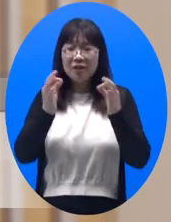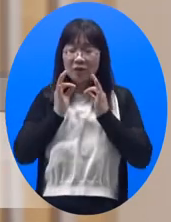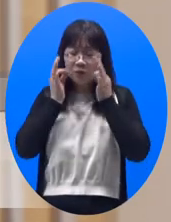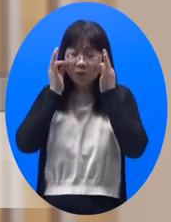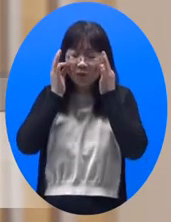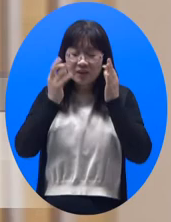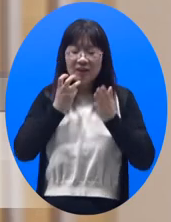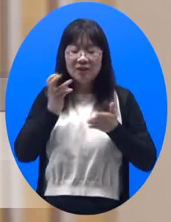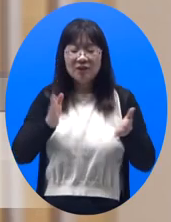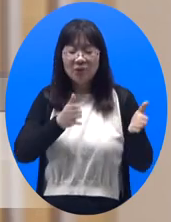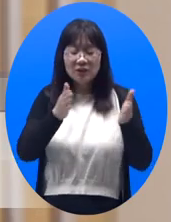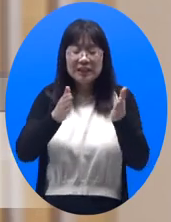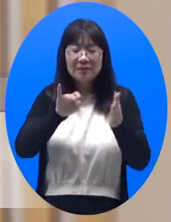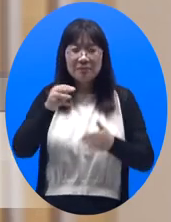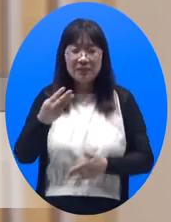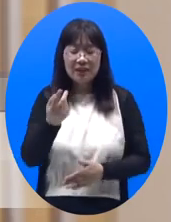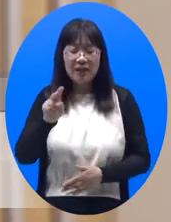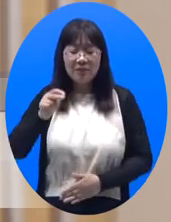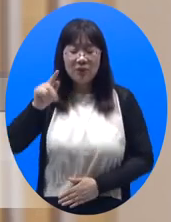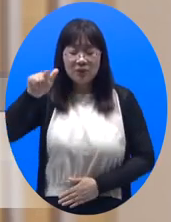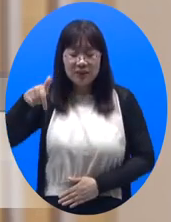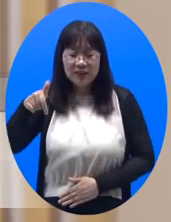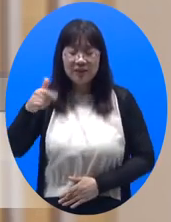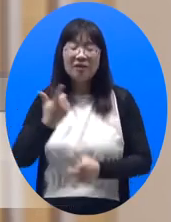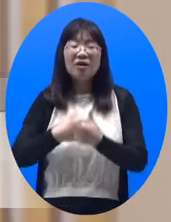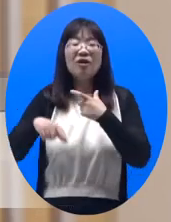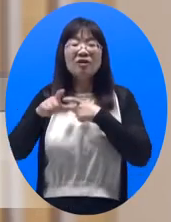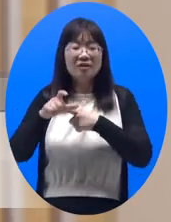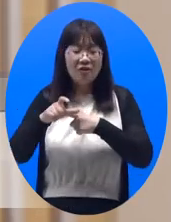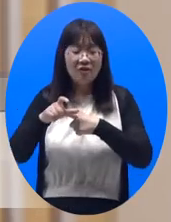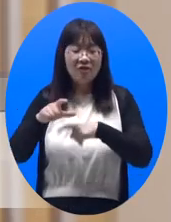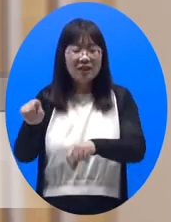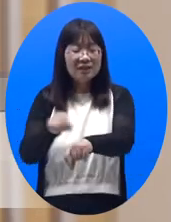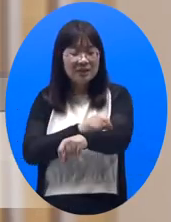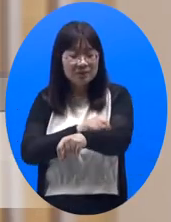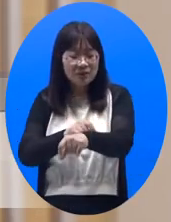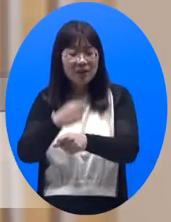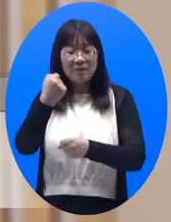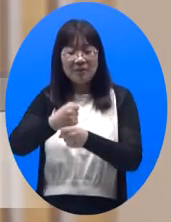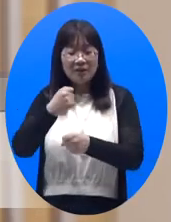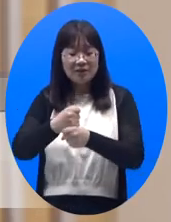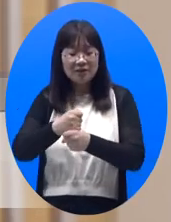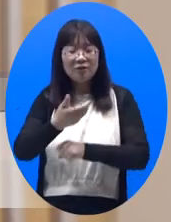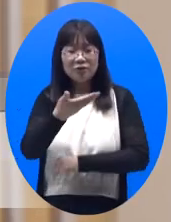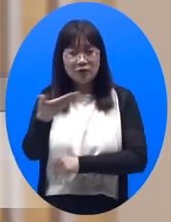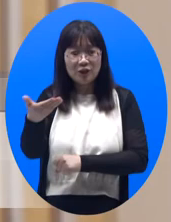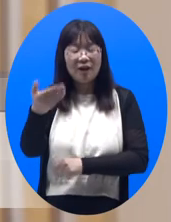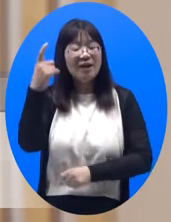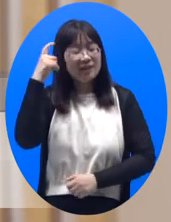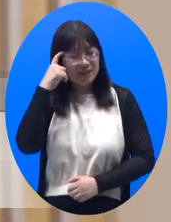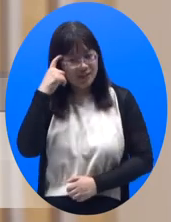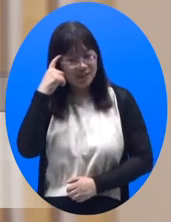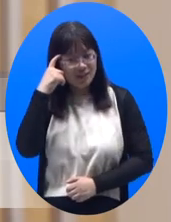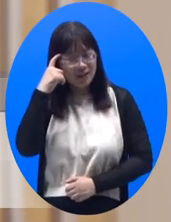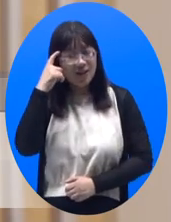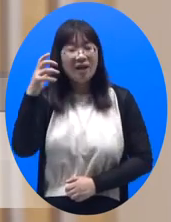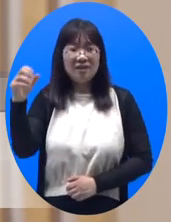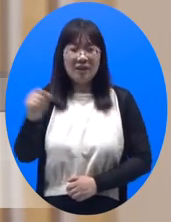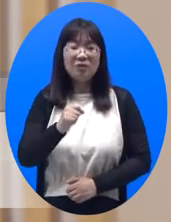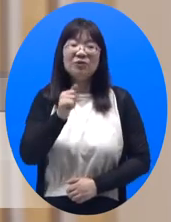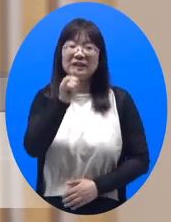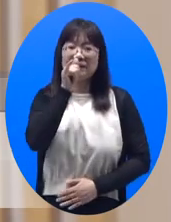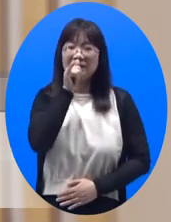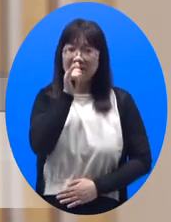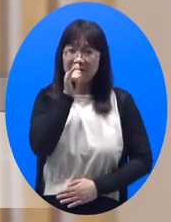develop that. We create our own way to play together. And this is really what